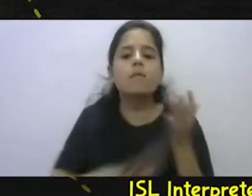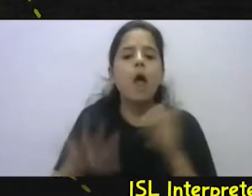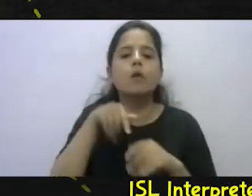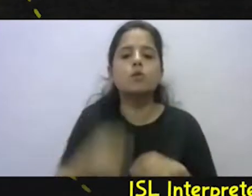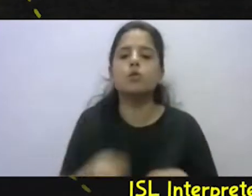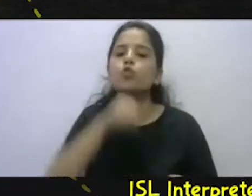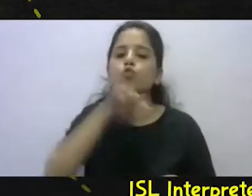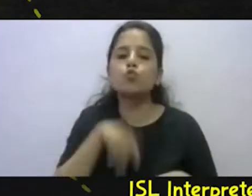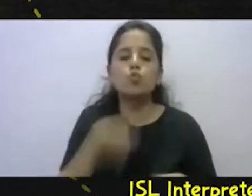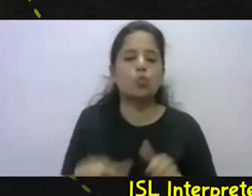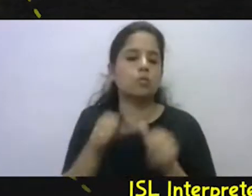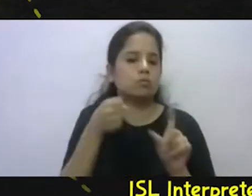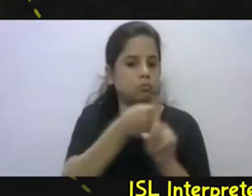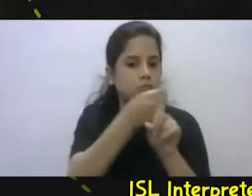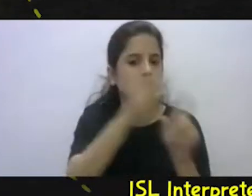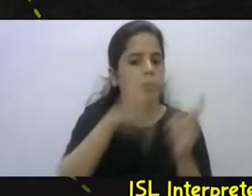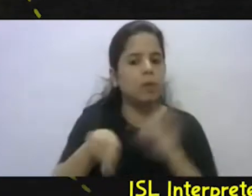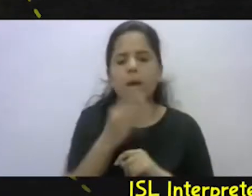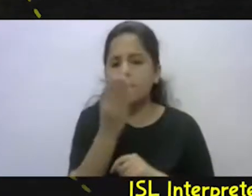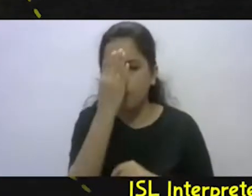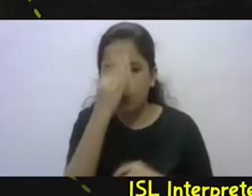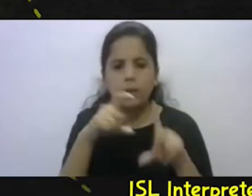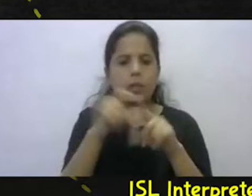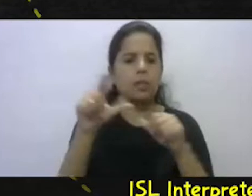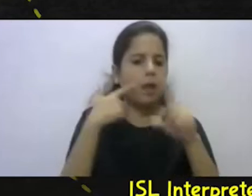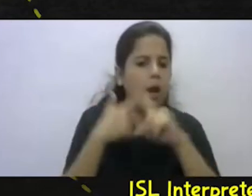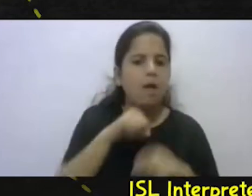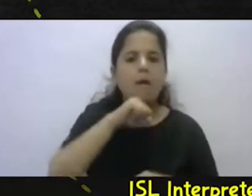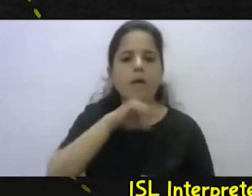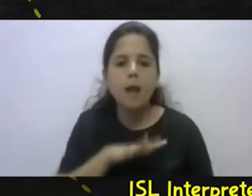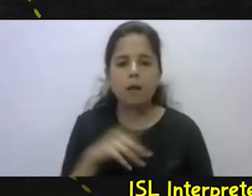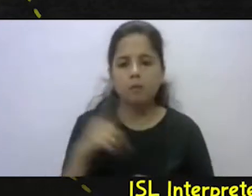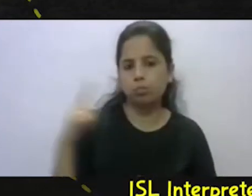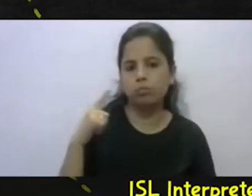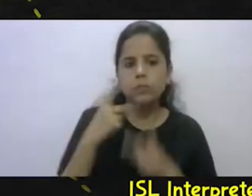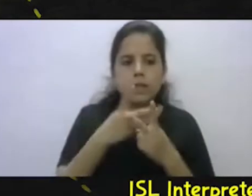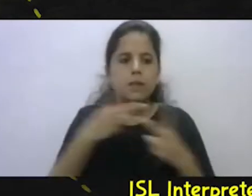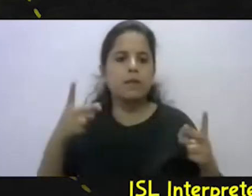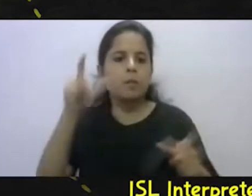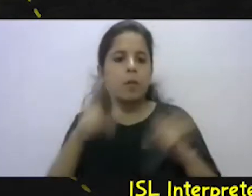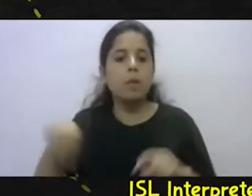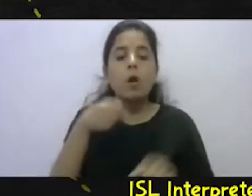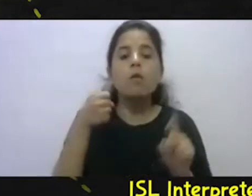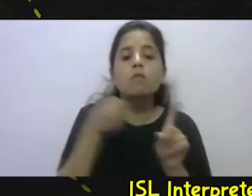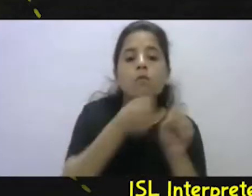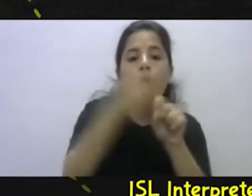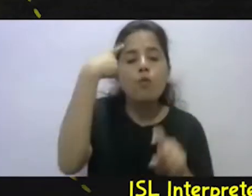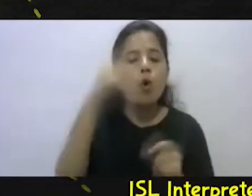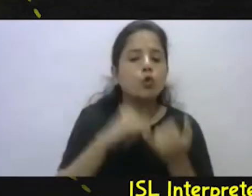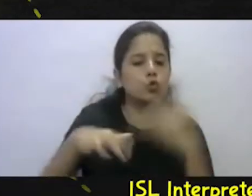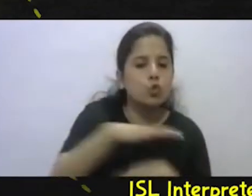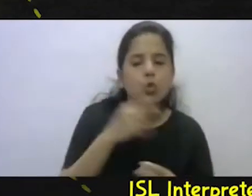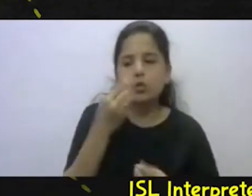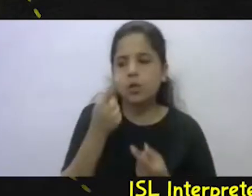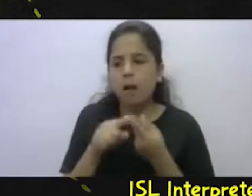is a collective of Dalit, Adivasi, Muslim, and nomadic tribes, young leaders, and young people who advocate for the social, economic, cultural